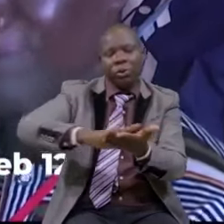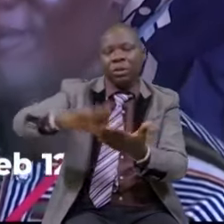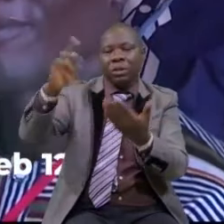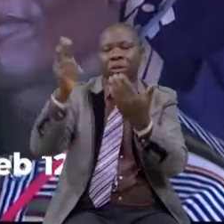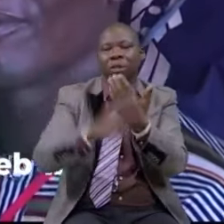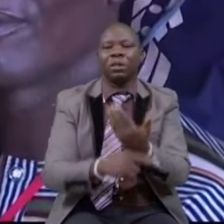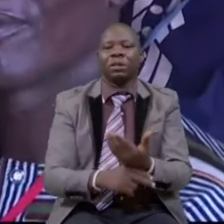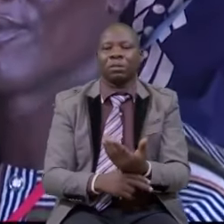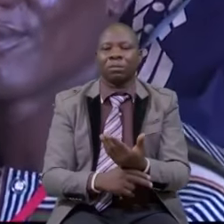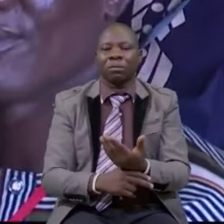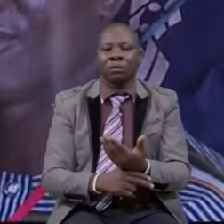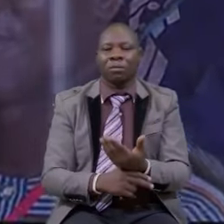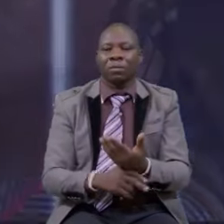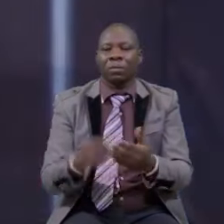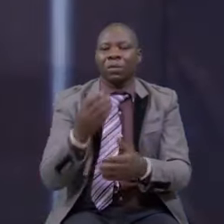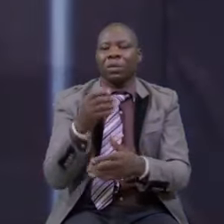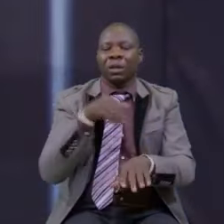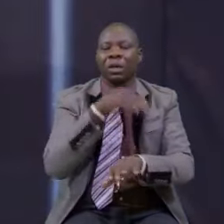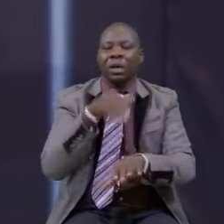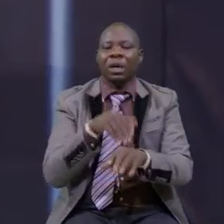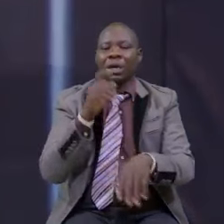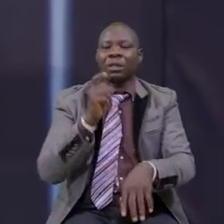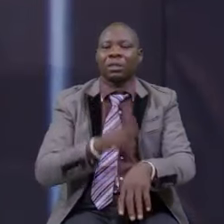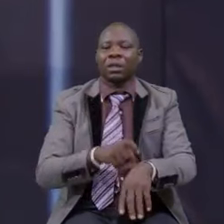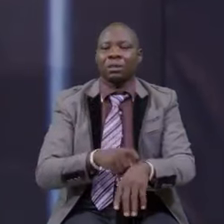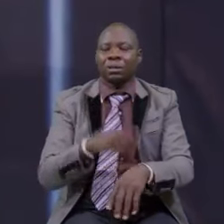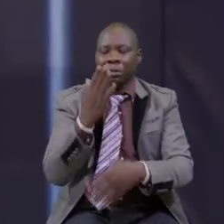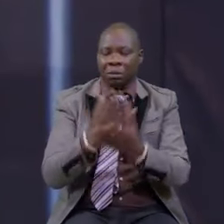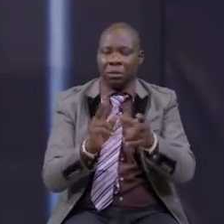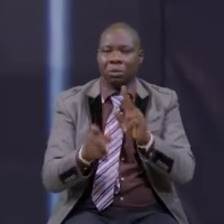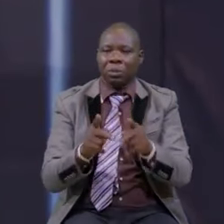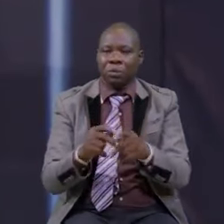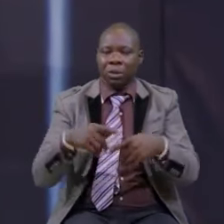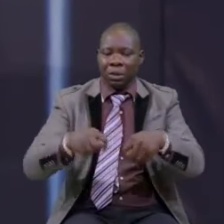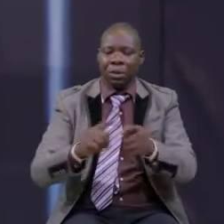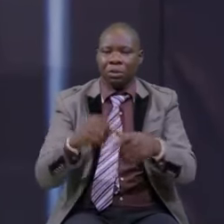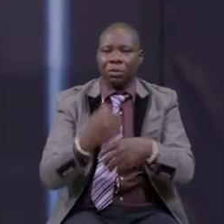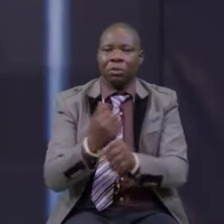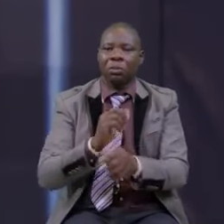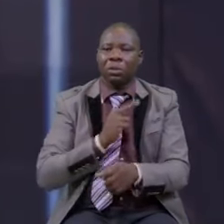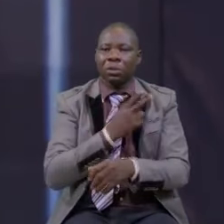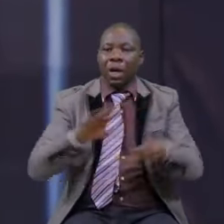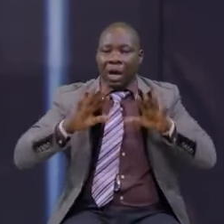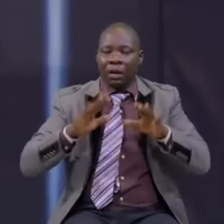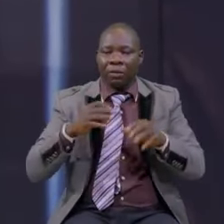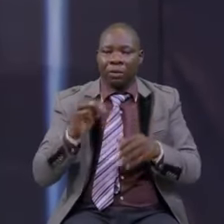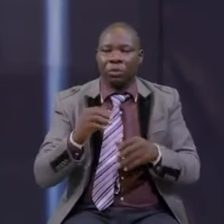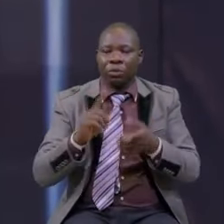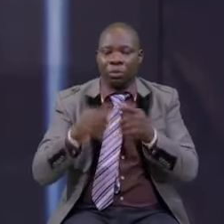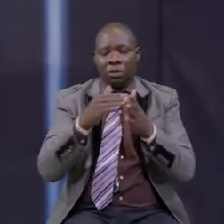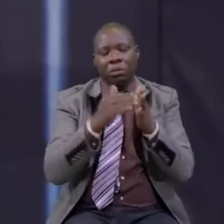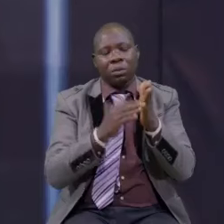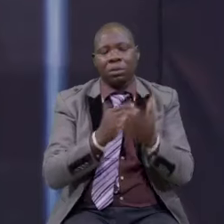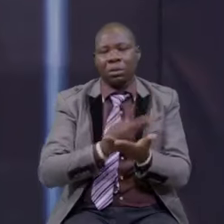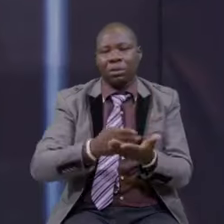You know, sometimes some people try to make us afraid of mentioned holiness. They say,